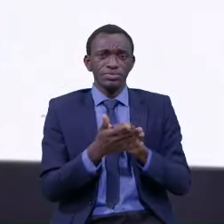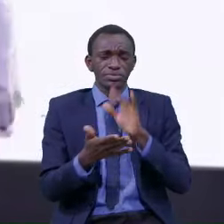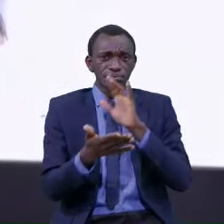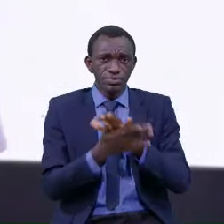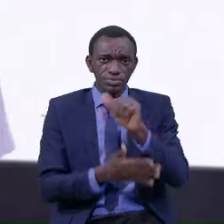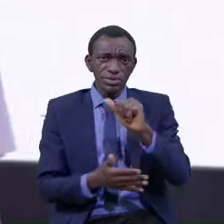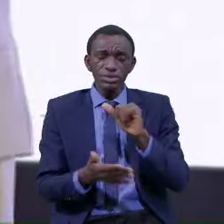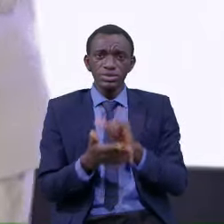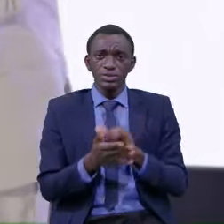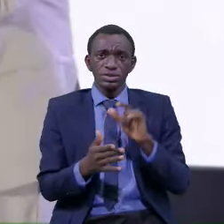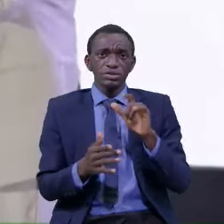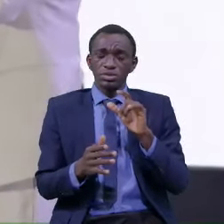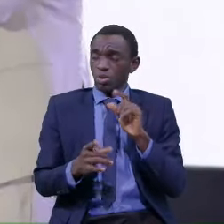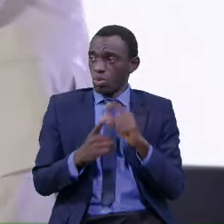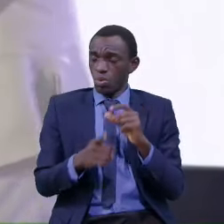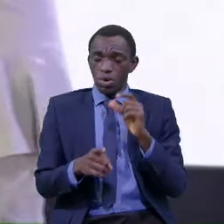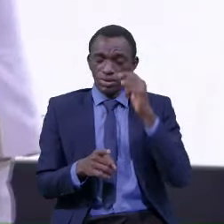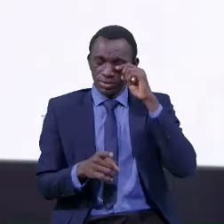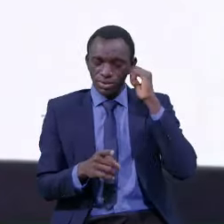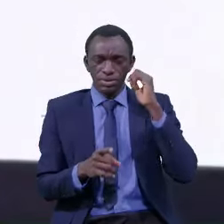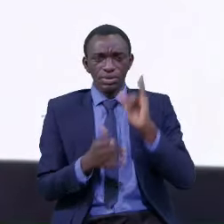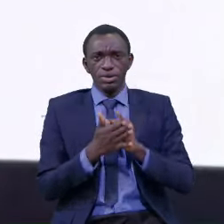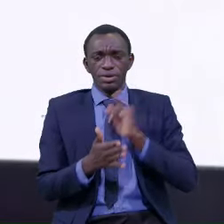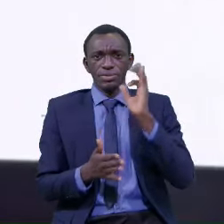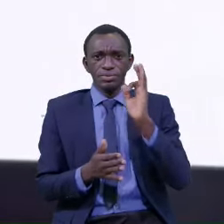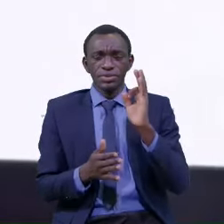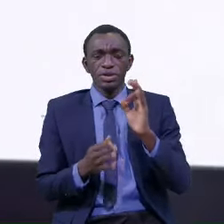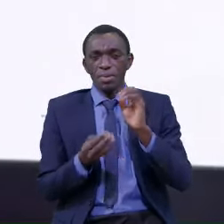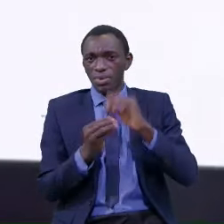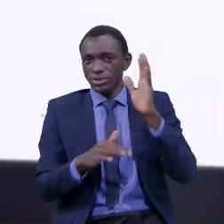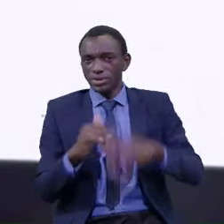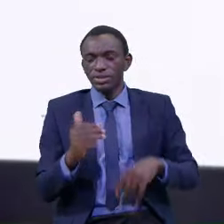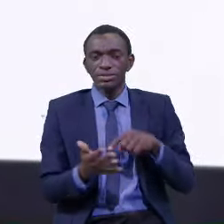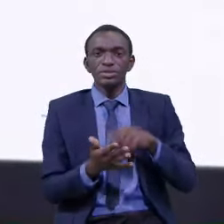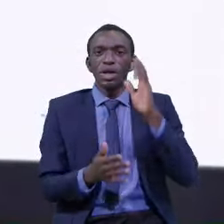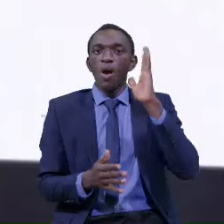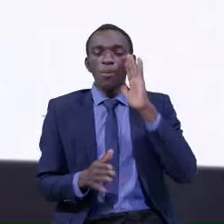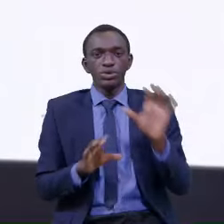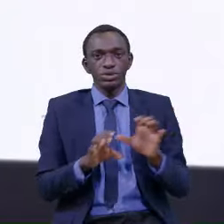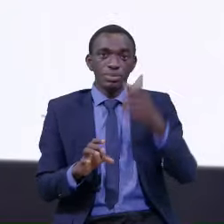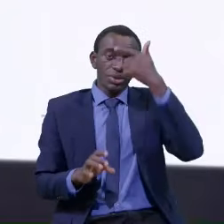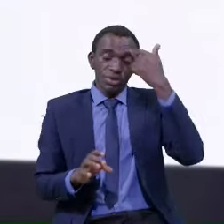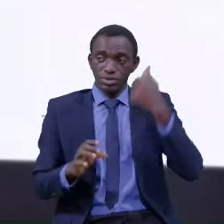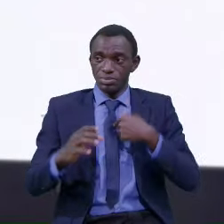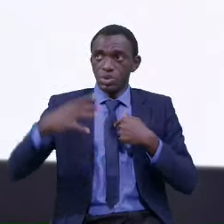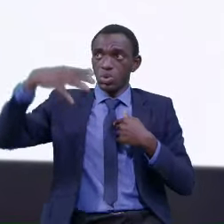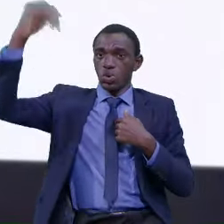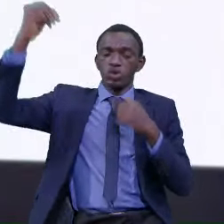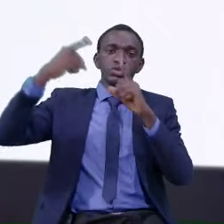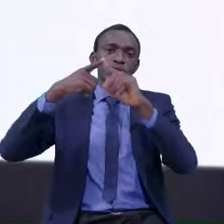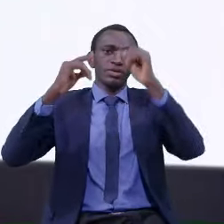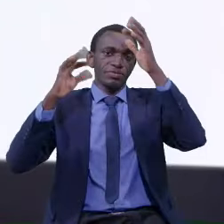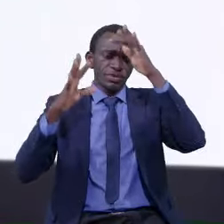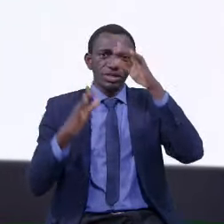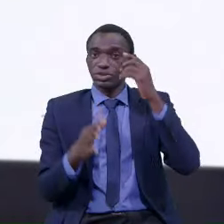than this shall ye do, because I go to the Father. And here the work is going to be done. They saw